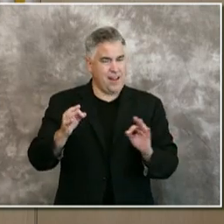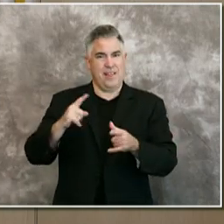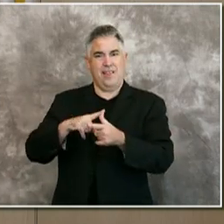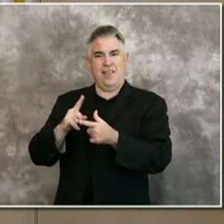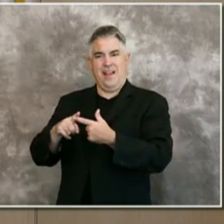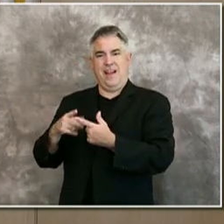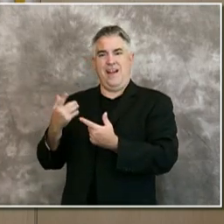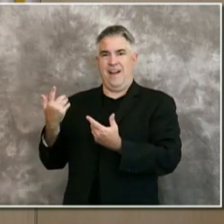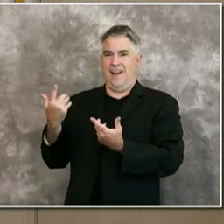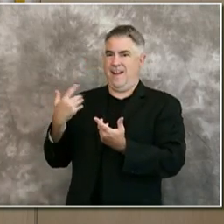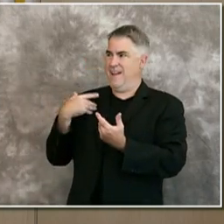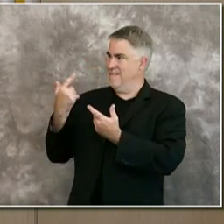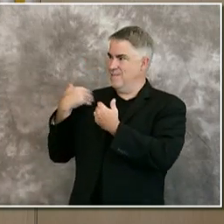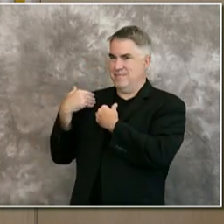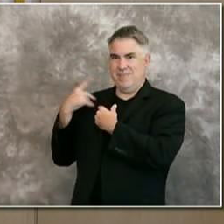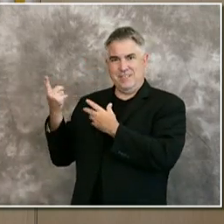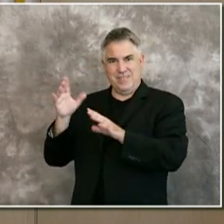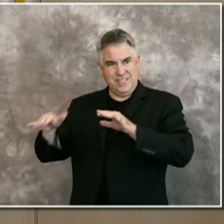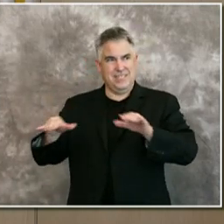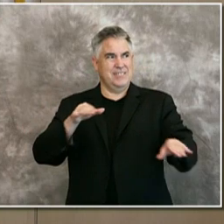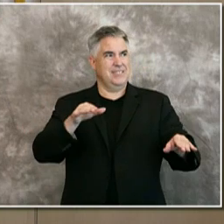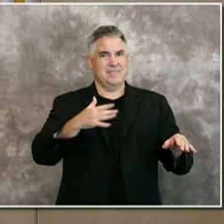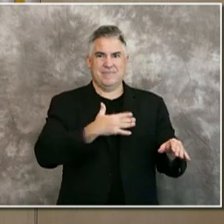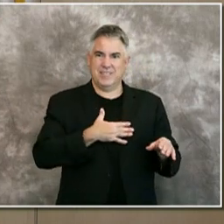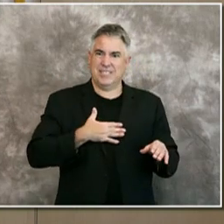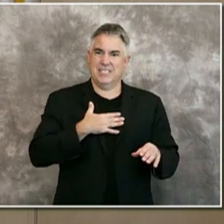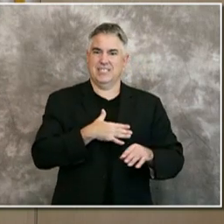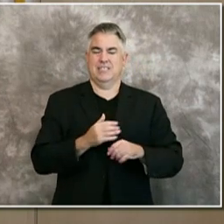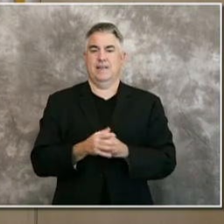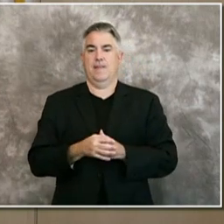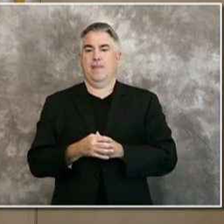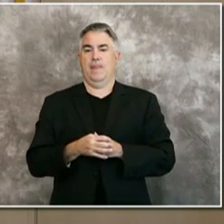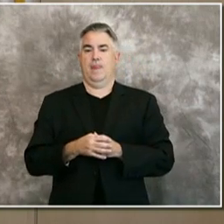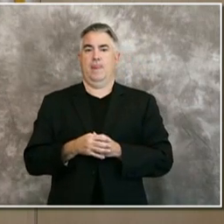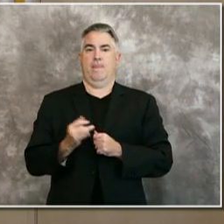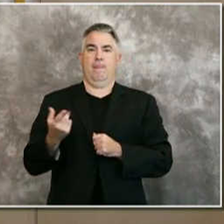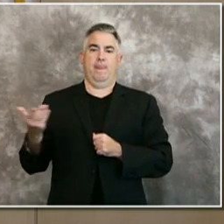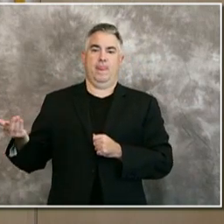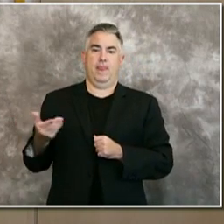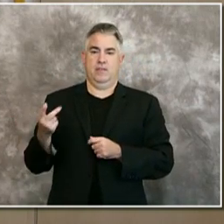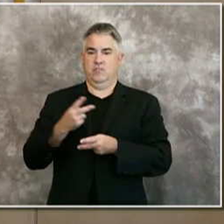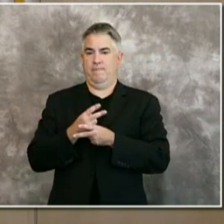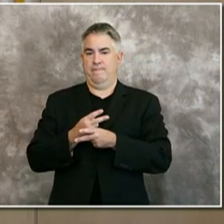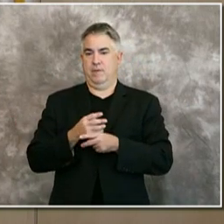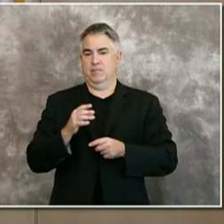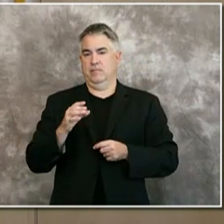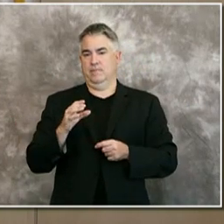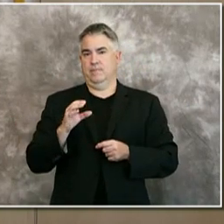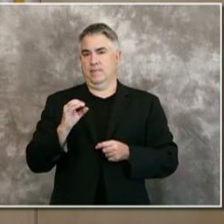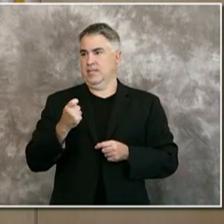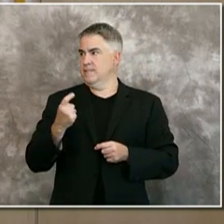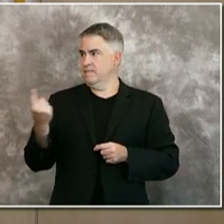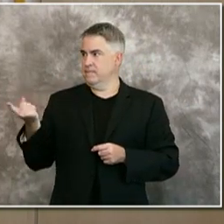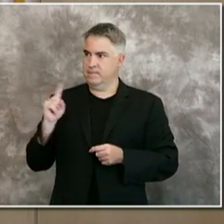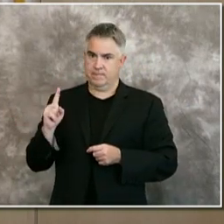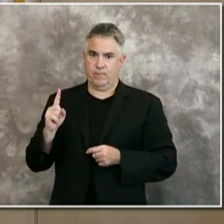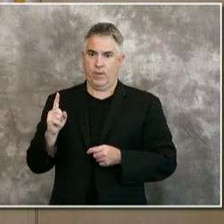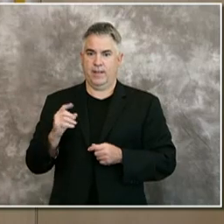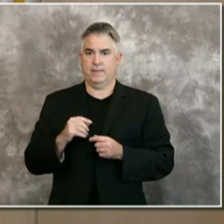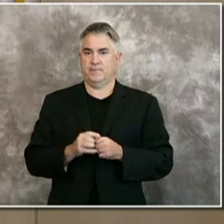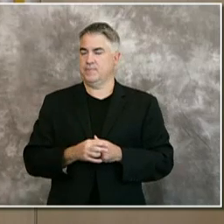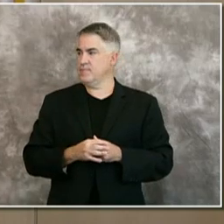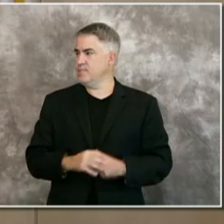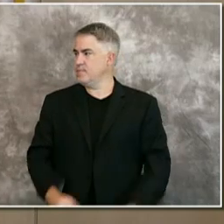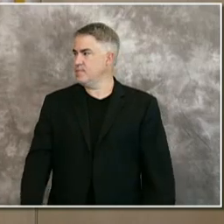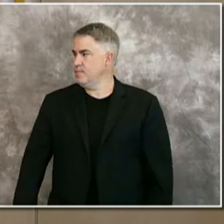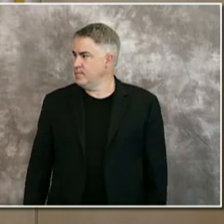play. So I now would like to welcome Supervisor and Chairman Cox back to the podium. Thank you so